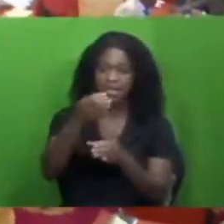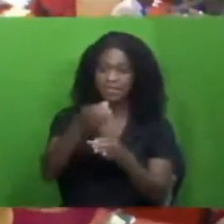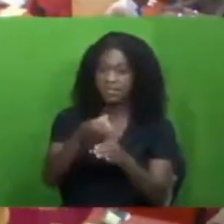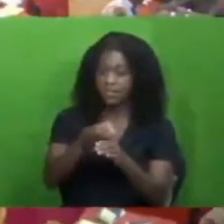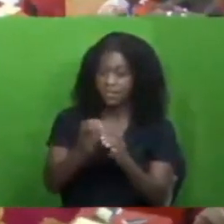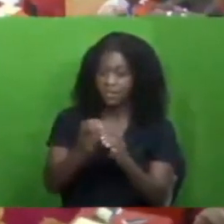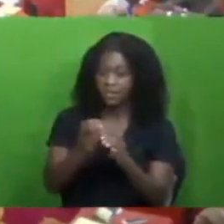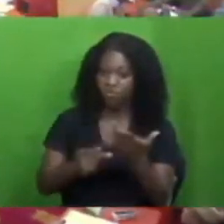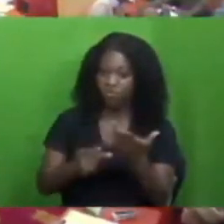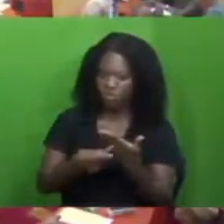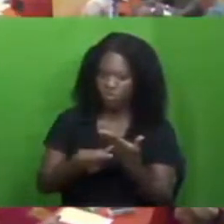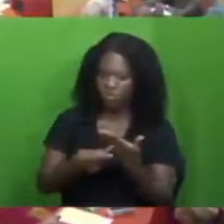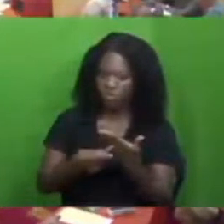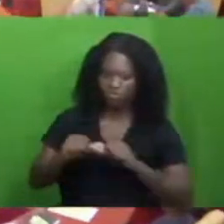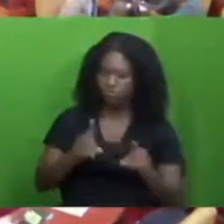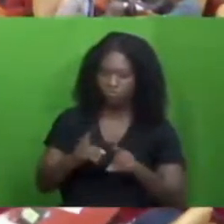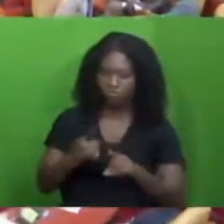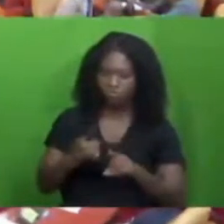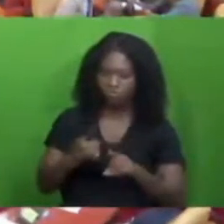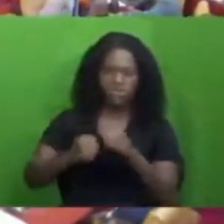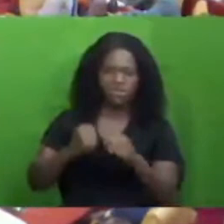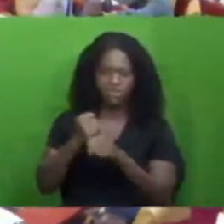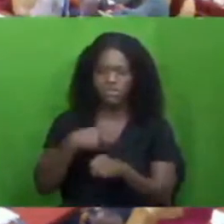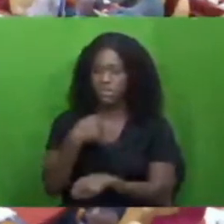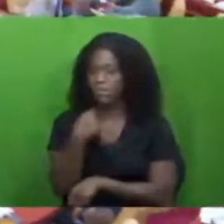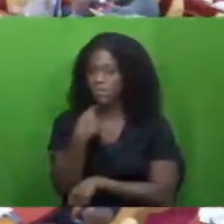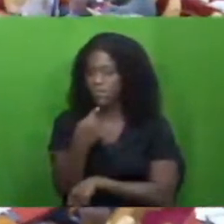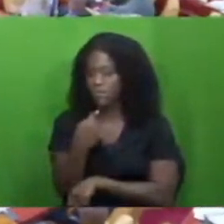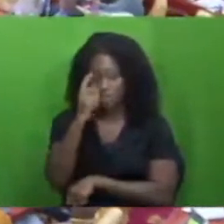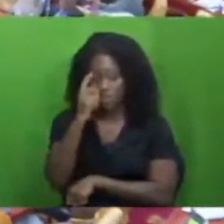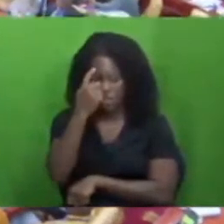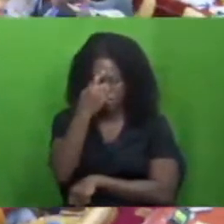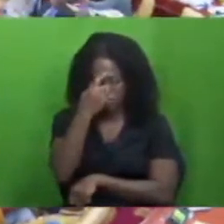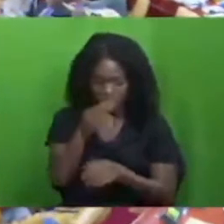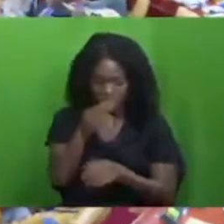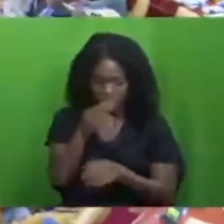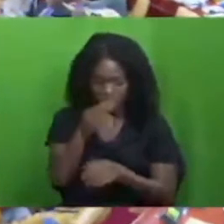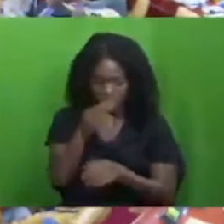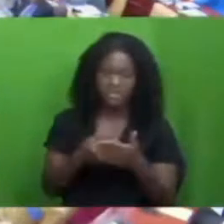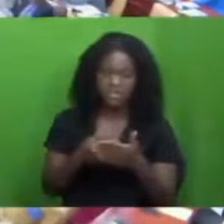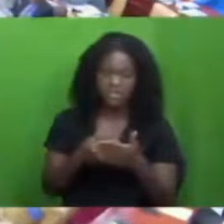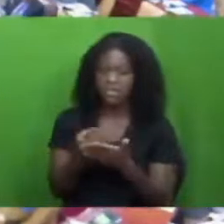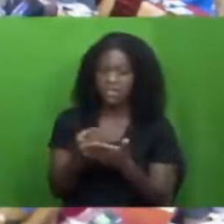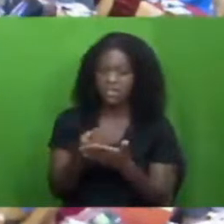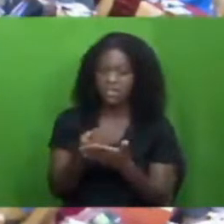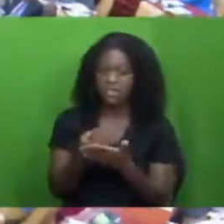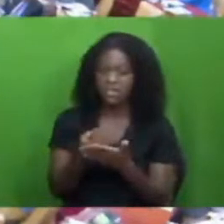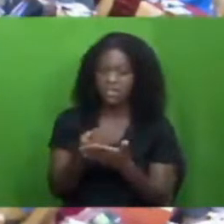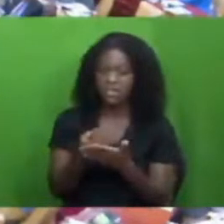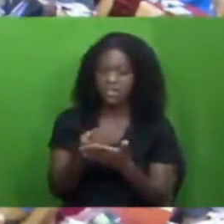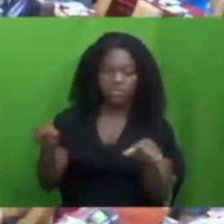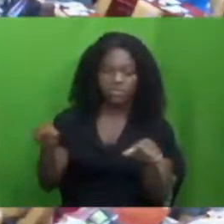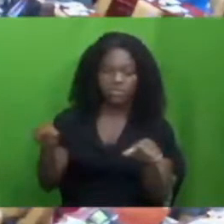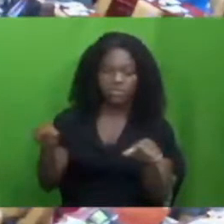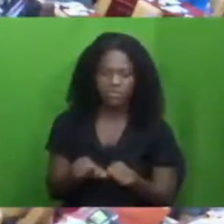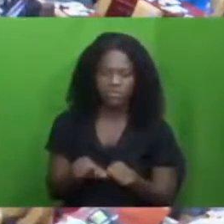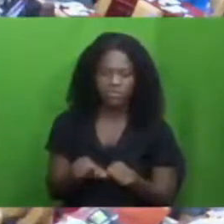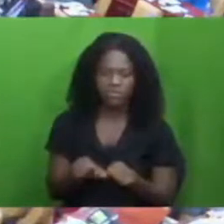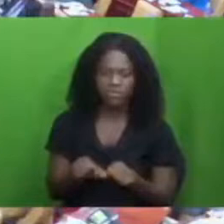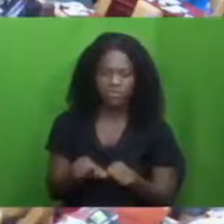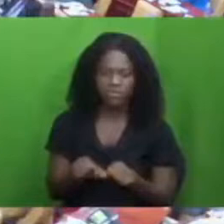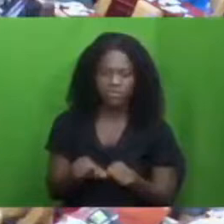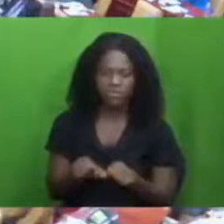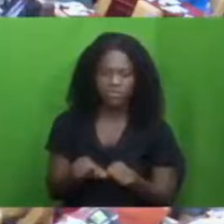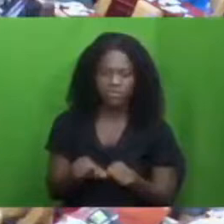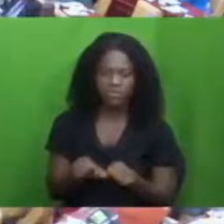track. Last year, I indicated the government is spearheading the Economic Enclaves project to establish growth poles